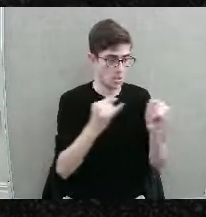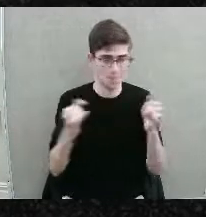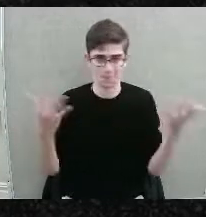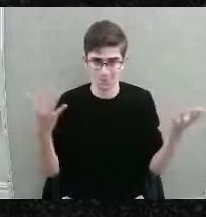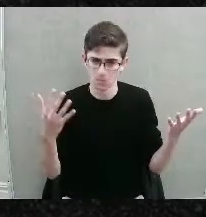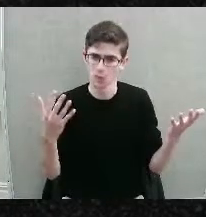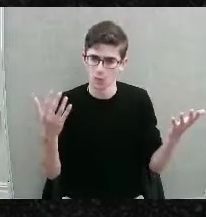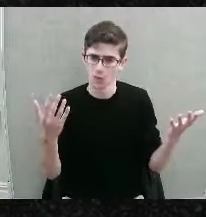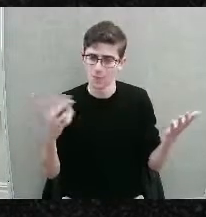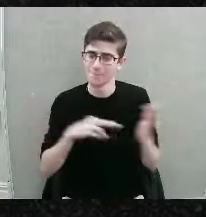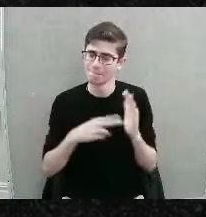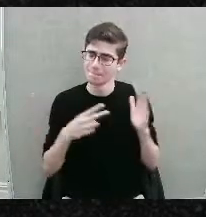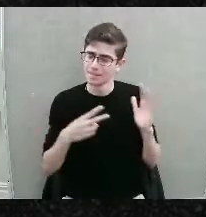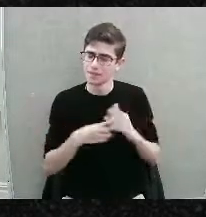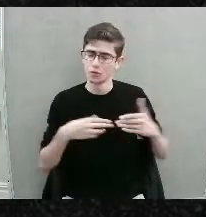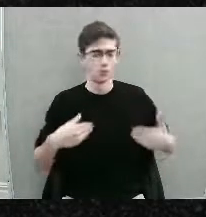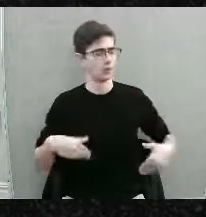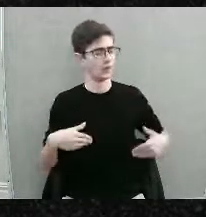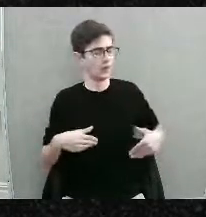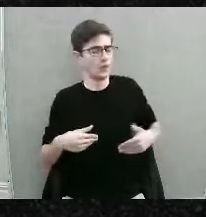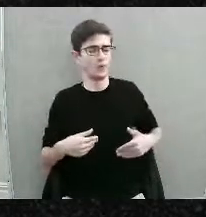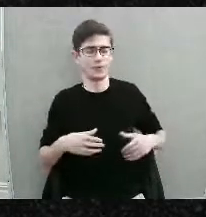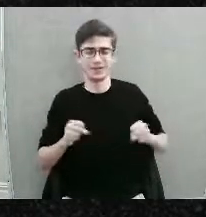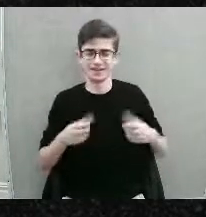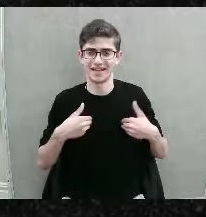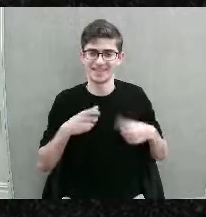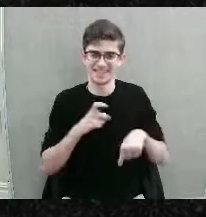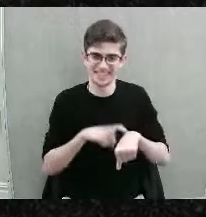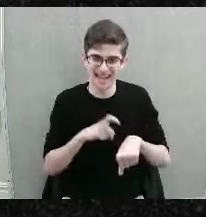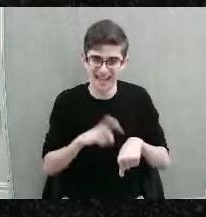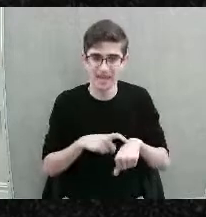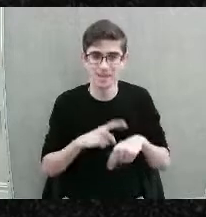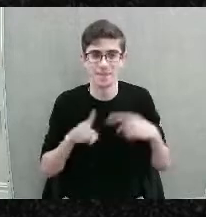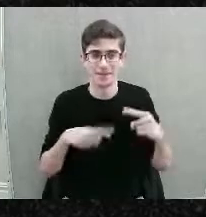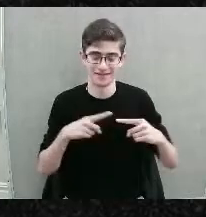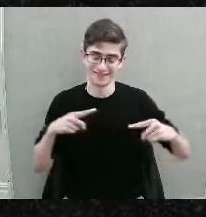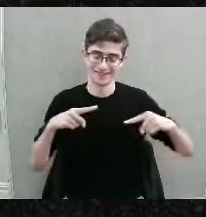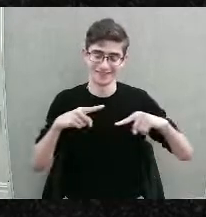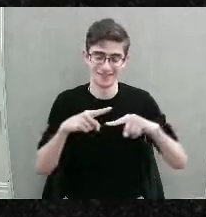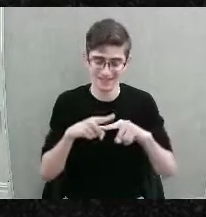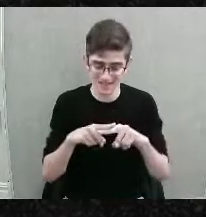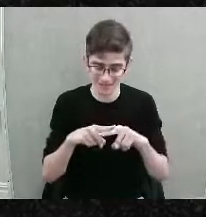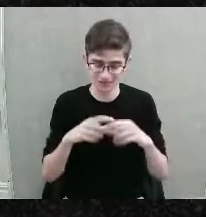in a position then to really spend time on the spaces of intersection and